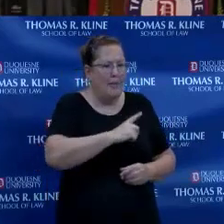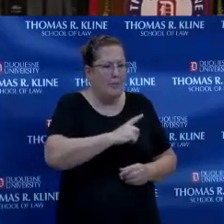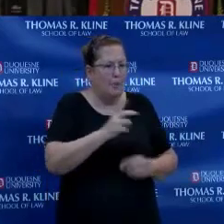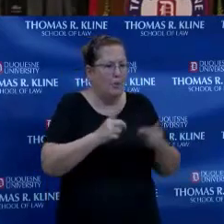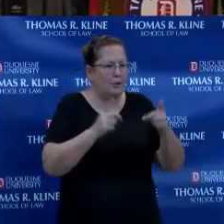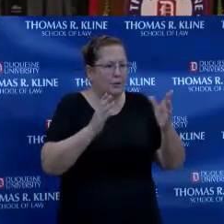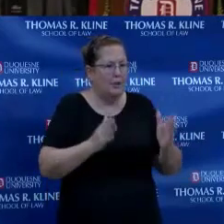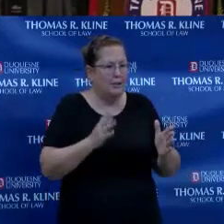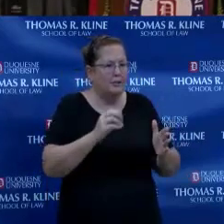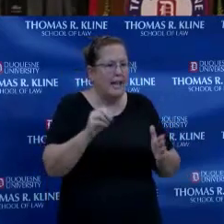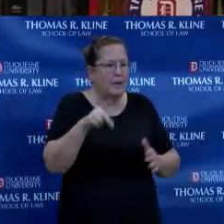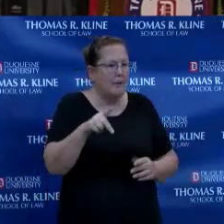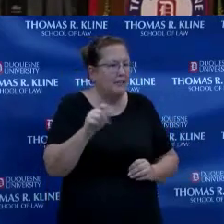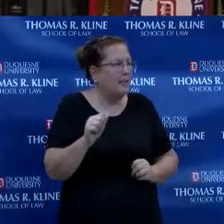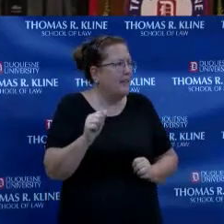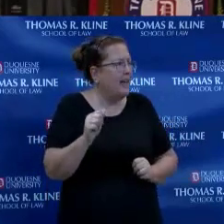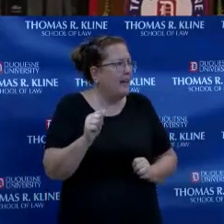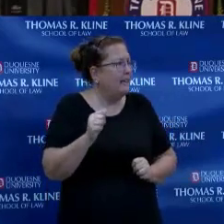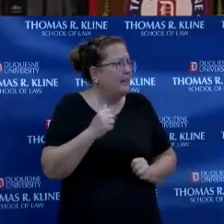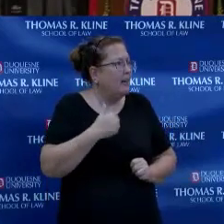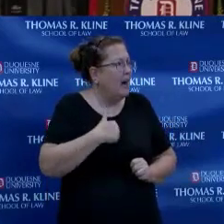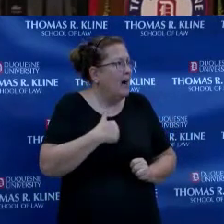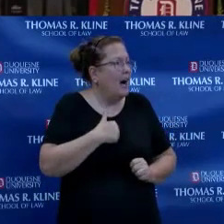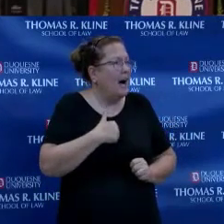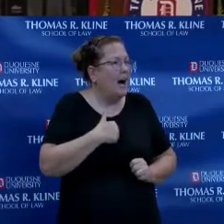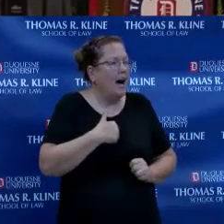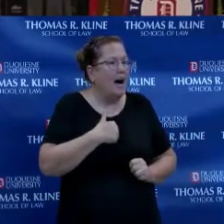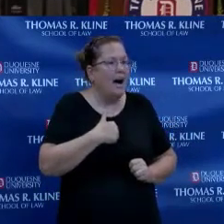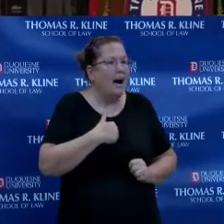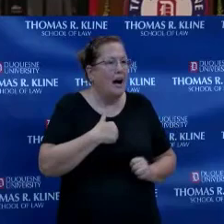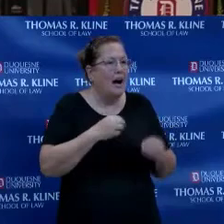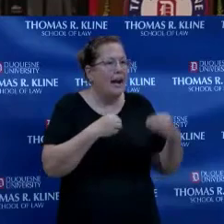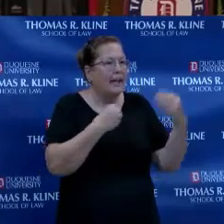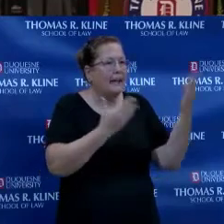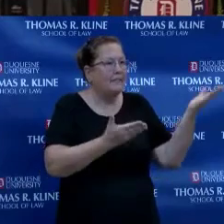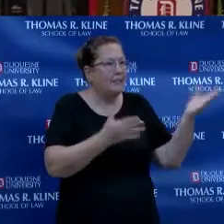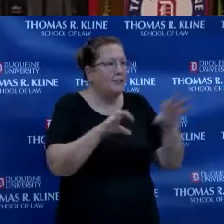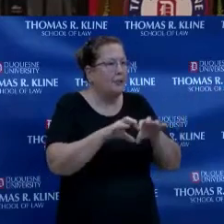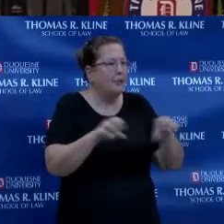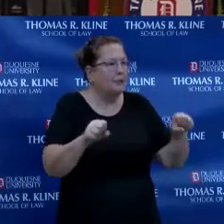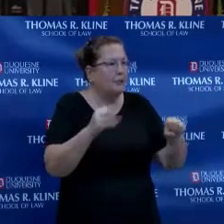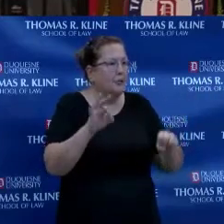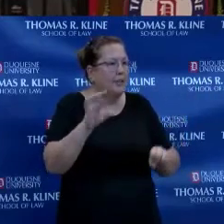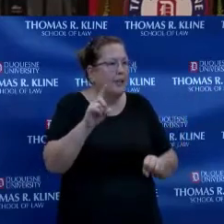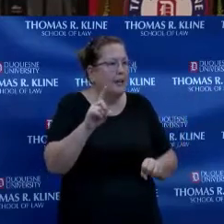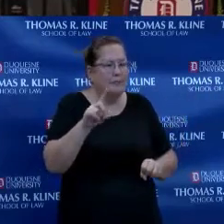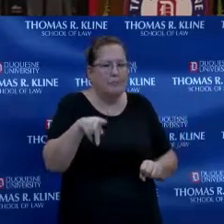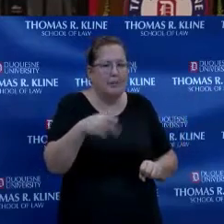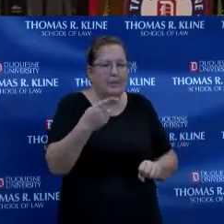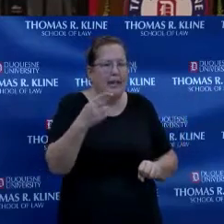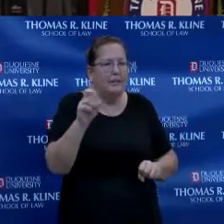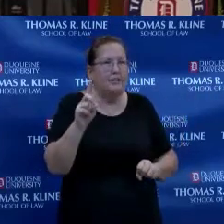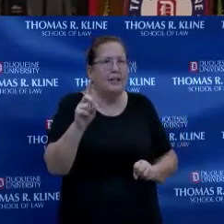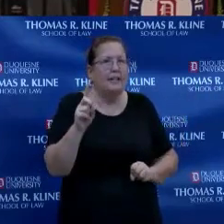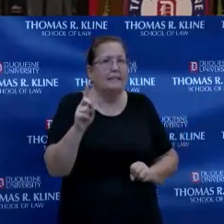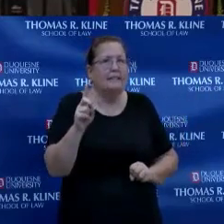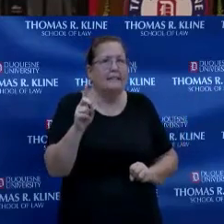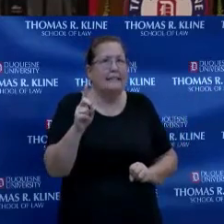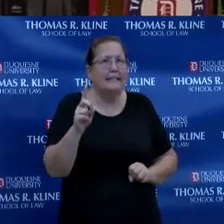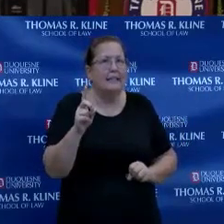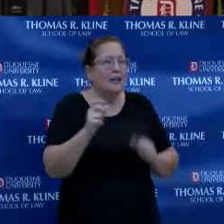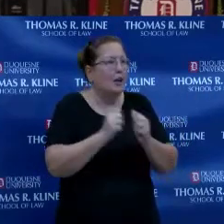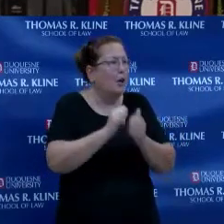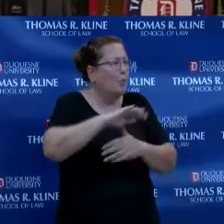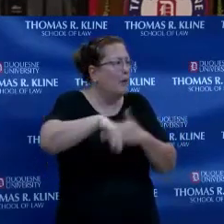by the Commonwealth of Pennsylvania, I hereby confer upon you the degree of Doctor of Laws, honoris causa, with all